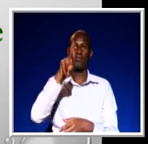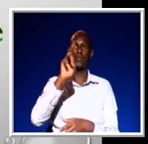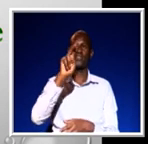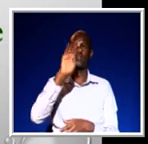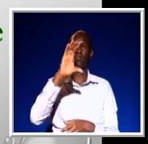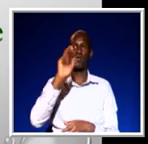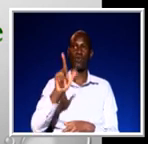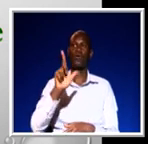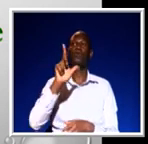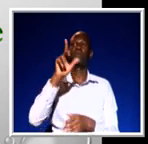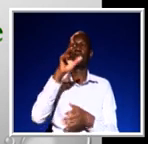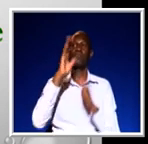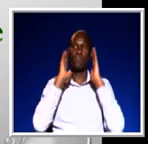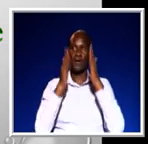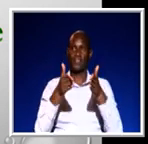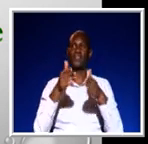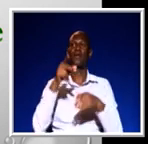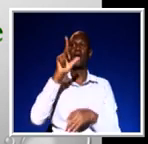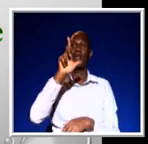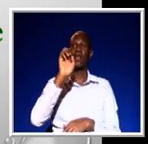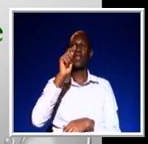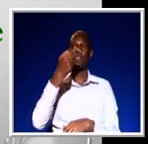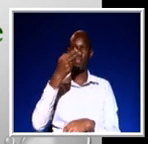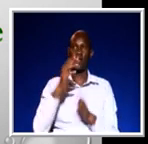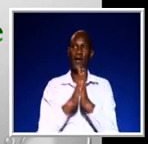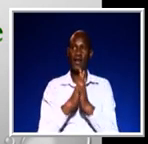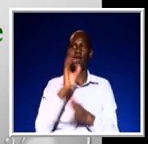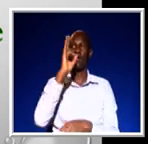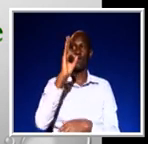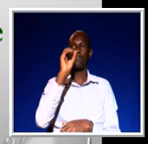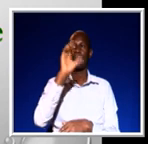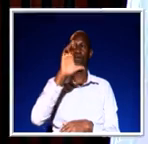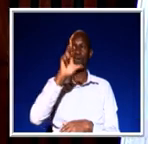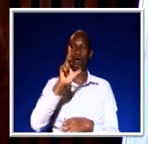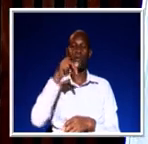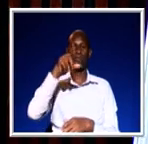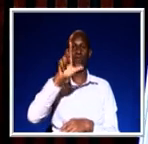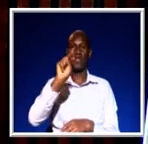focus, the focal length, and the focal plane.